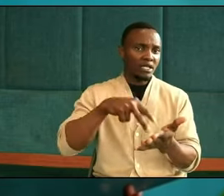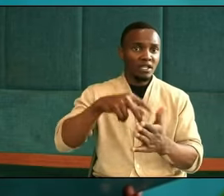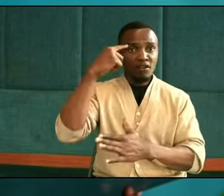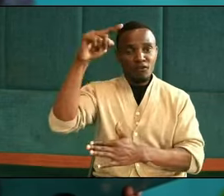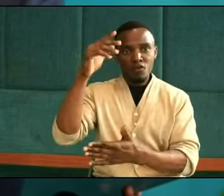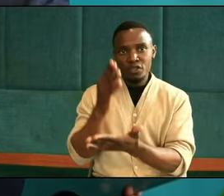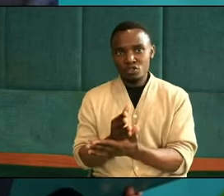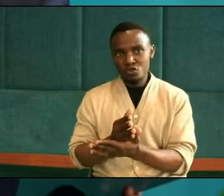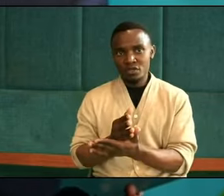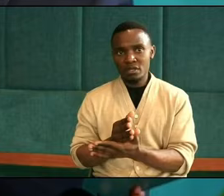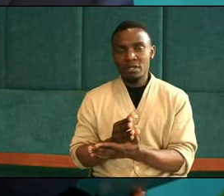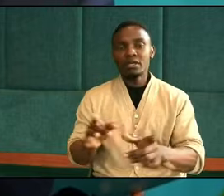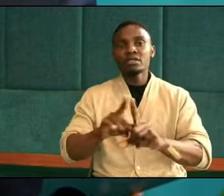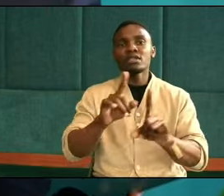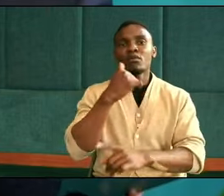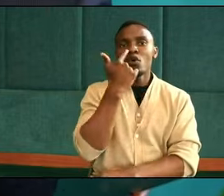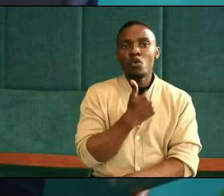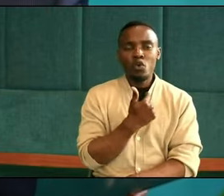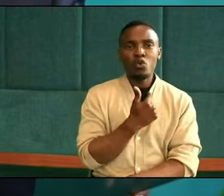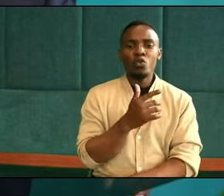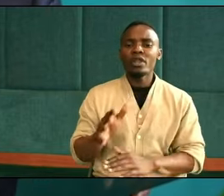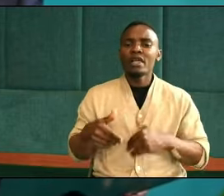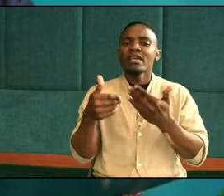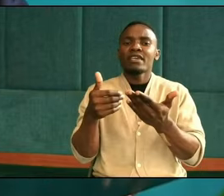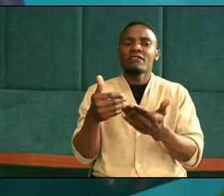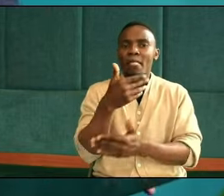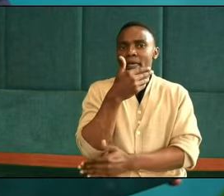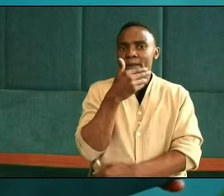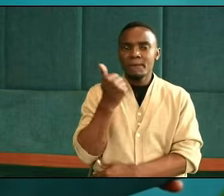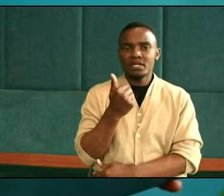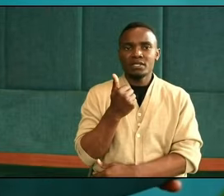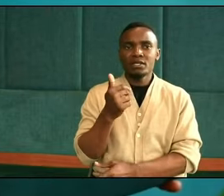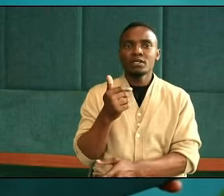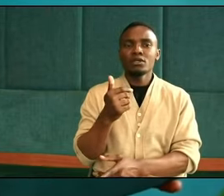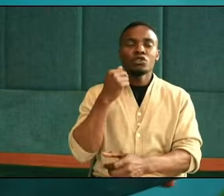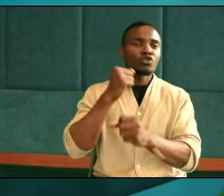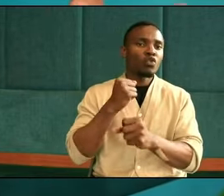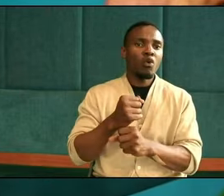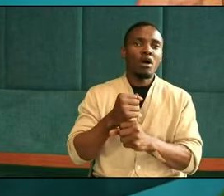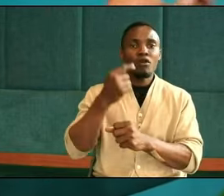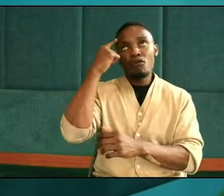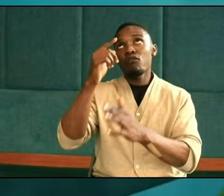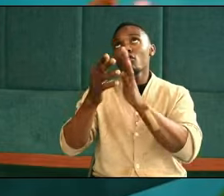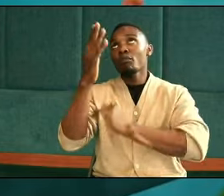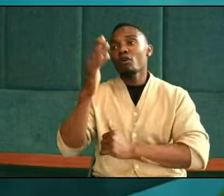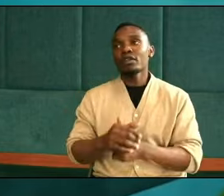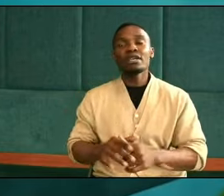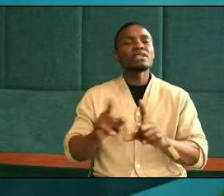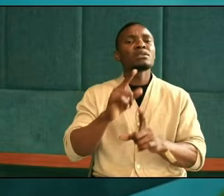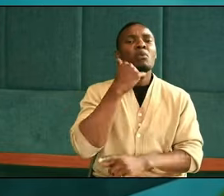heavens fall. Those who will put their best foot forward in the work of God. Those who will not